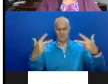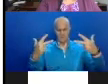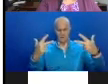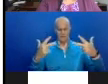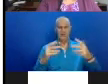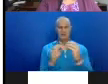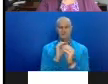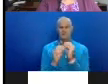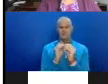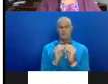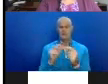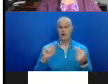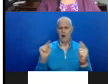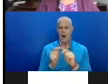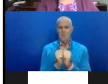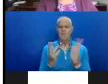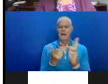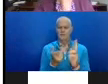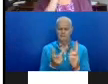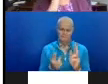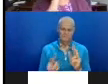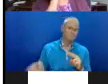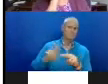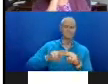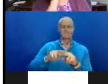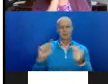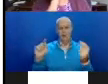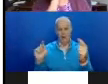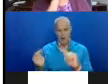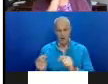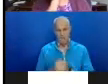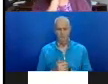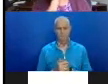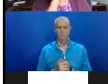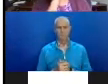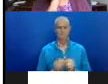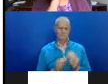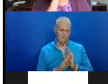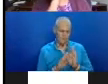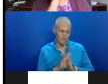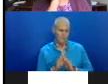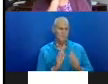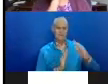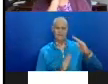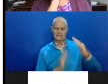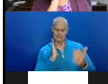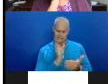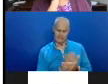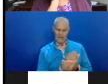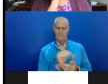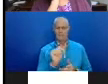without creating more harm. So when I'm developing the kind of stop the abuse plan with a